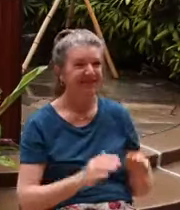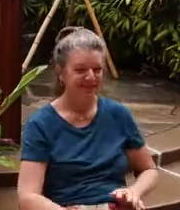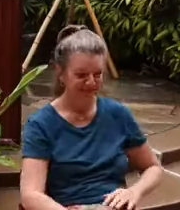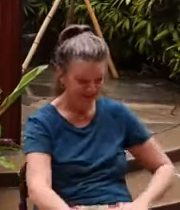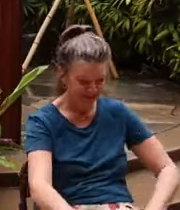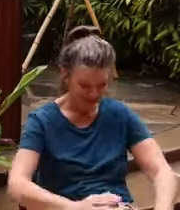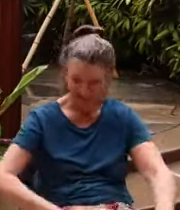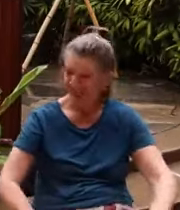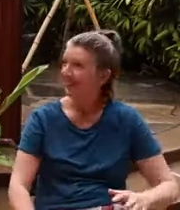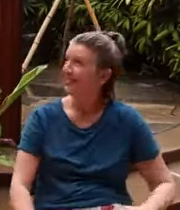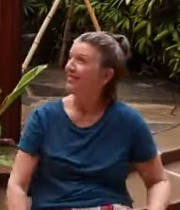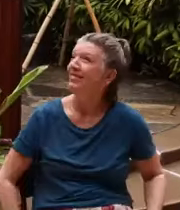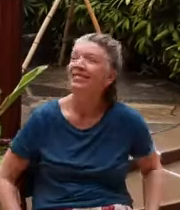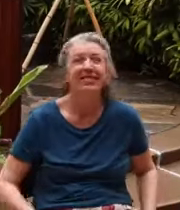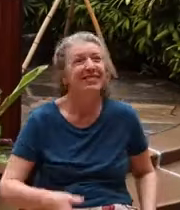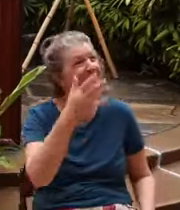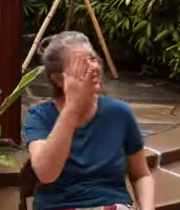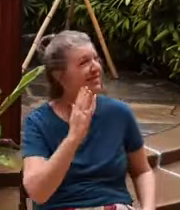God,